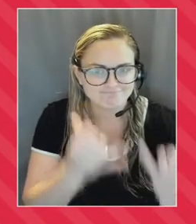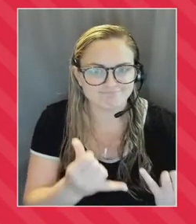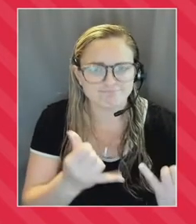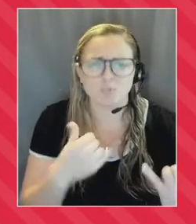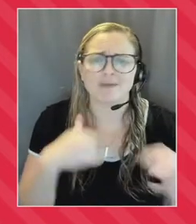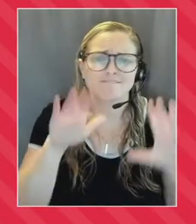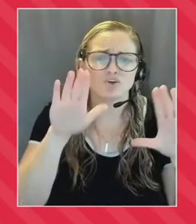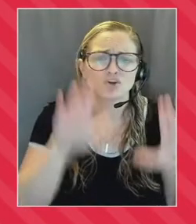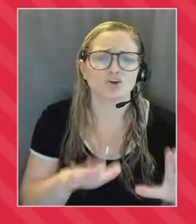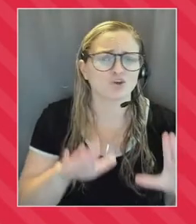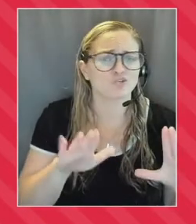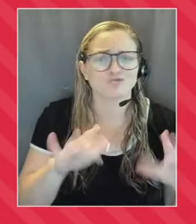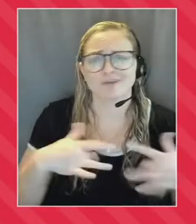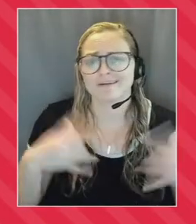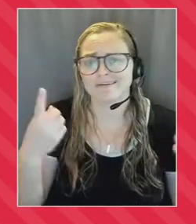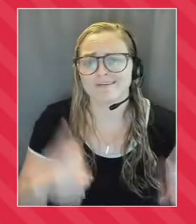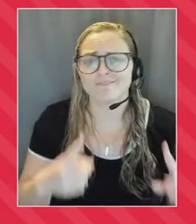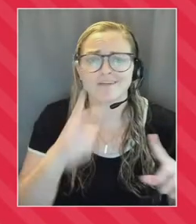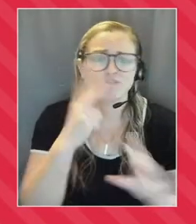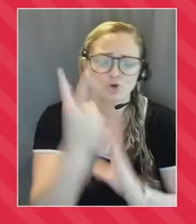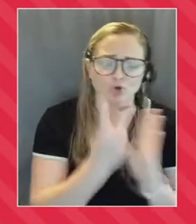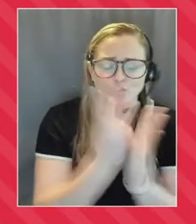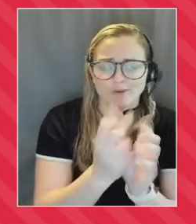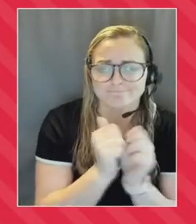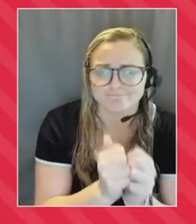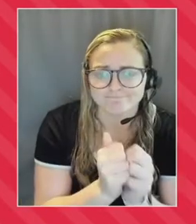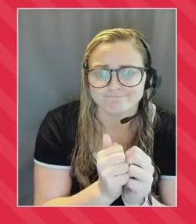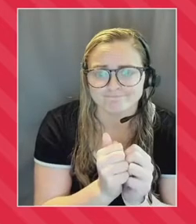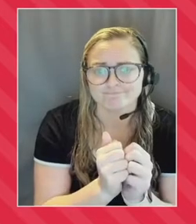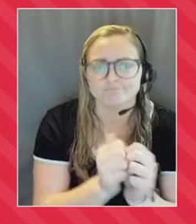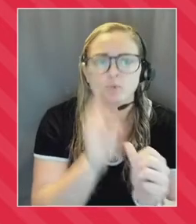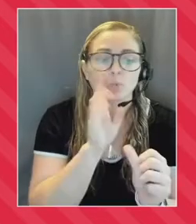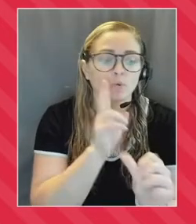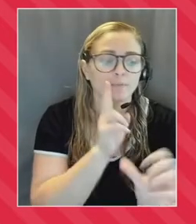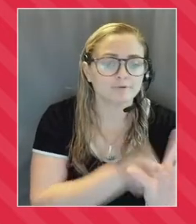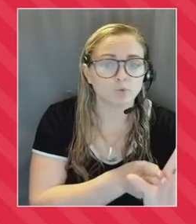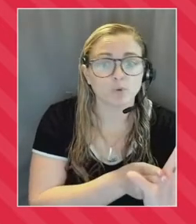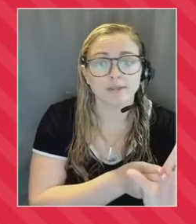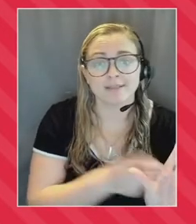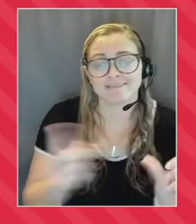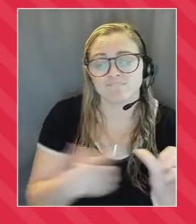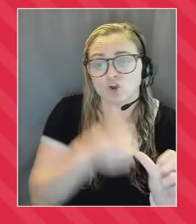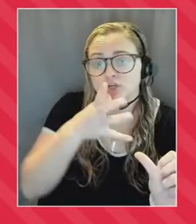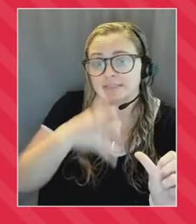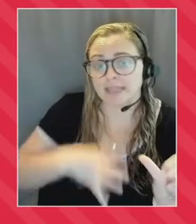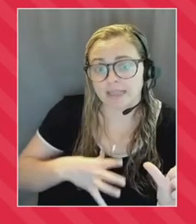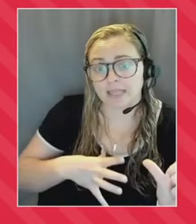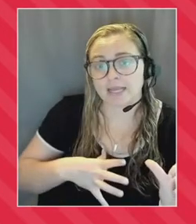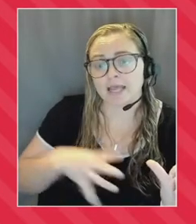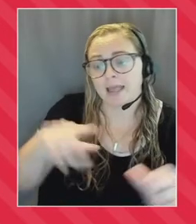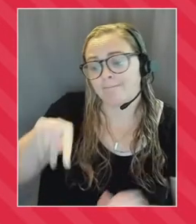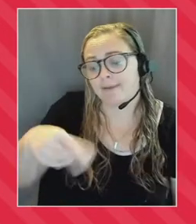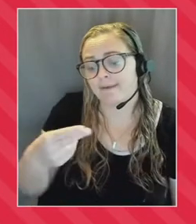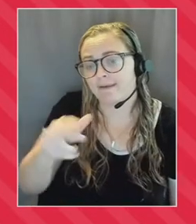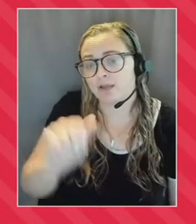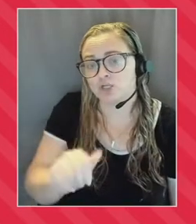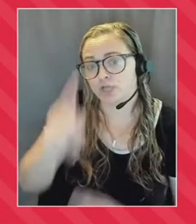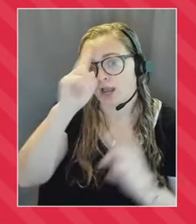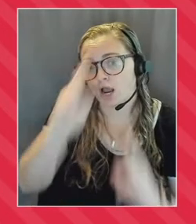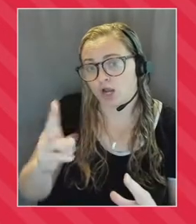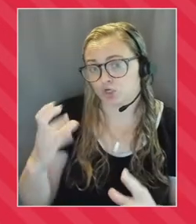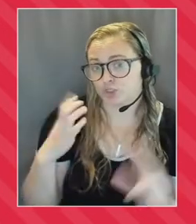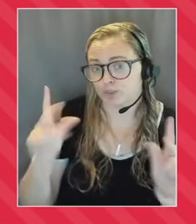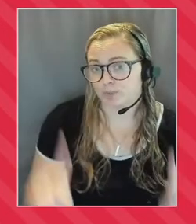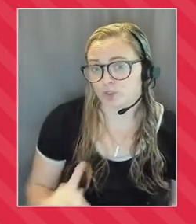great event planned for our 2 hours together. We will be joined by First Lady and PHA Honorary Chair Michelle